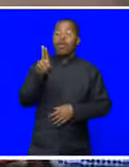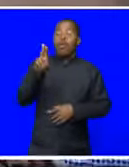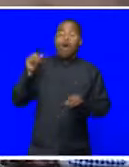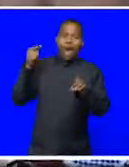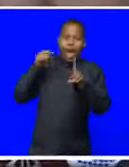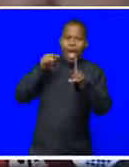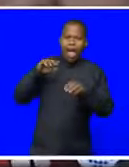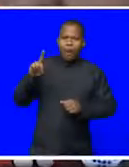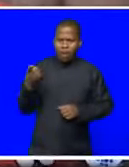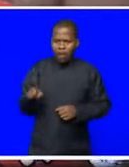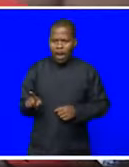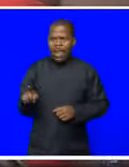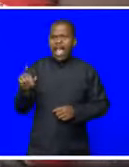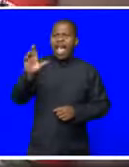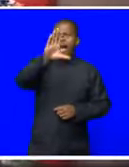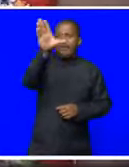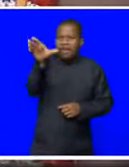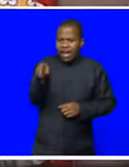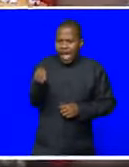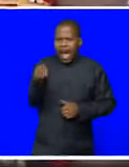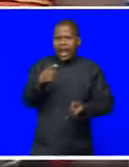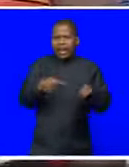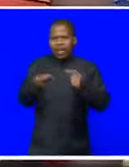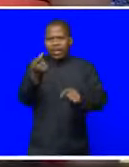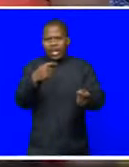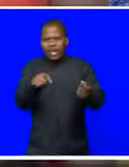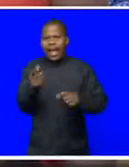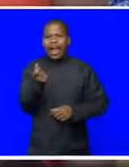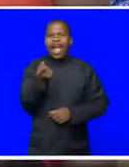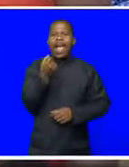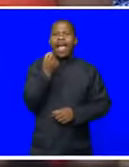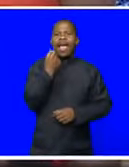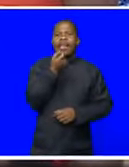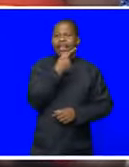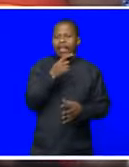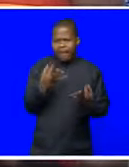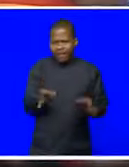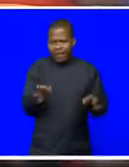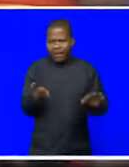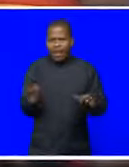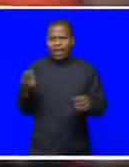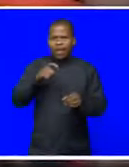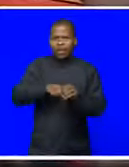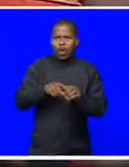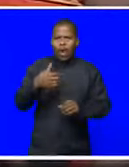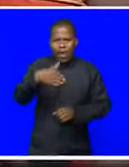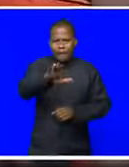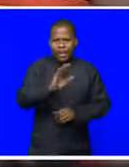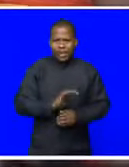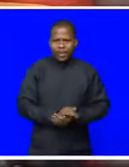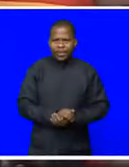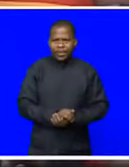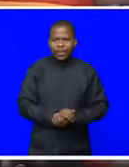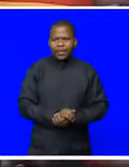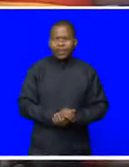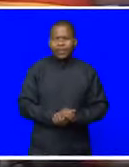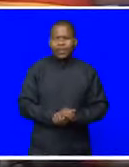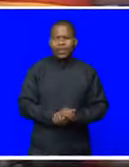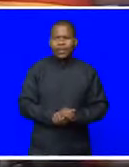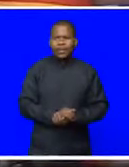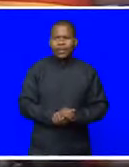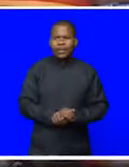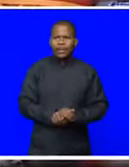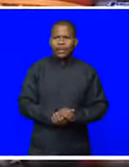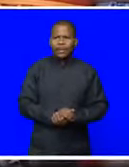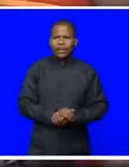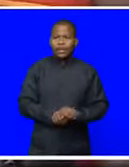see whether Africa can trade very effectively amongst member states, because